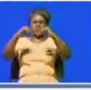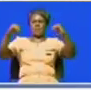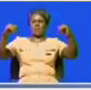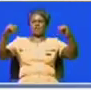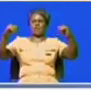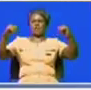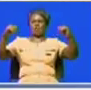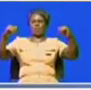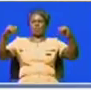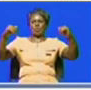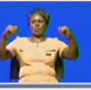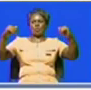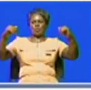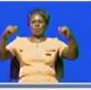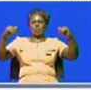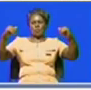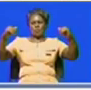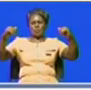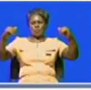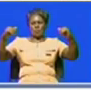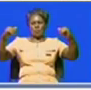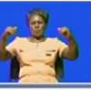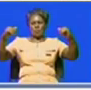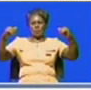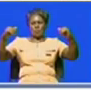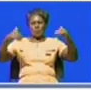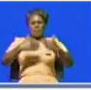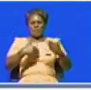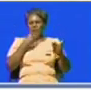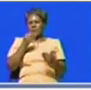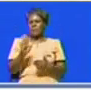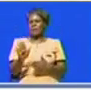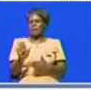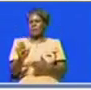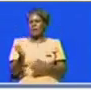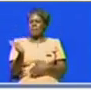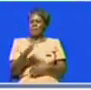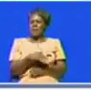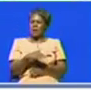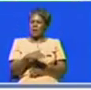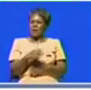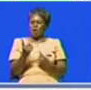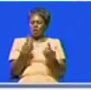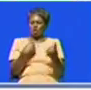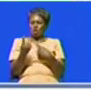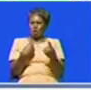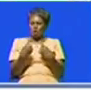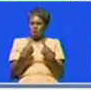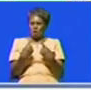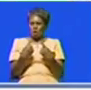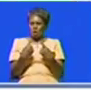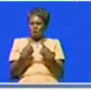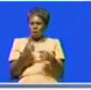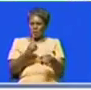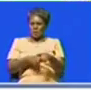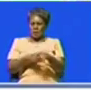have a referendum? Senator, are we at that stage where we should start talking separation? Before I answer that, let me just go back a bit. He talked about that